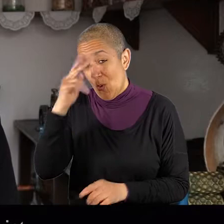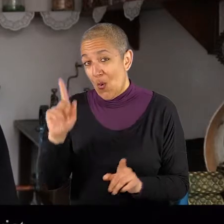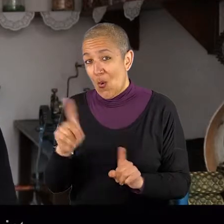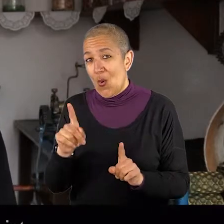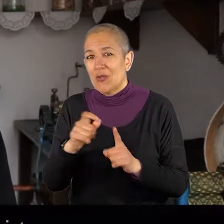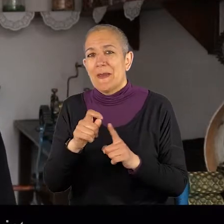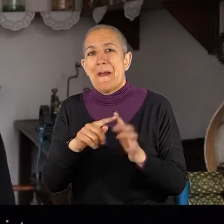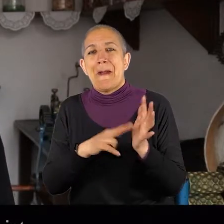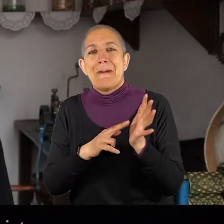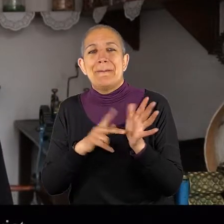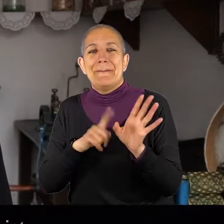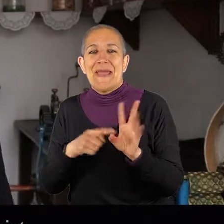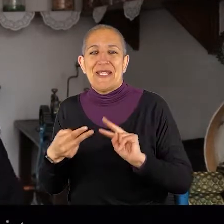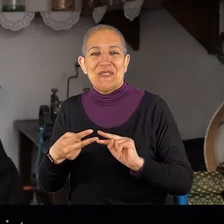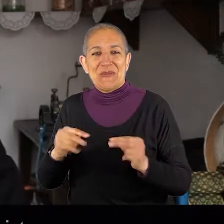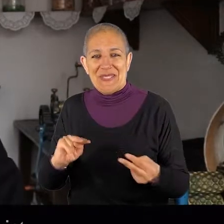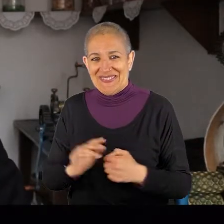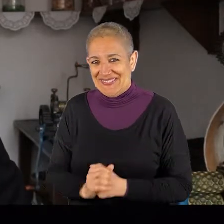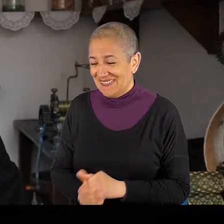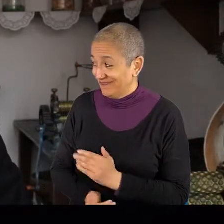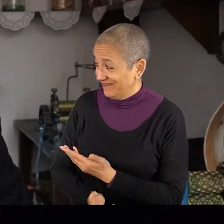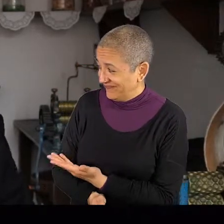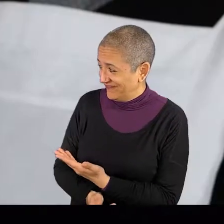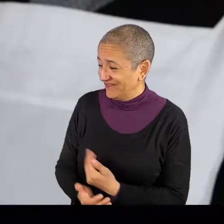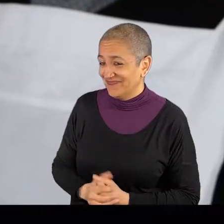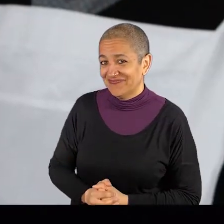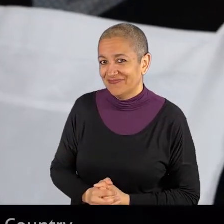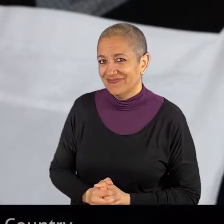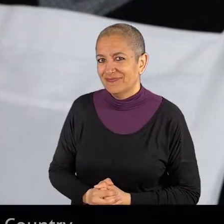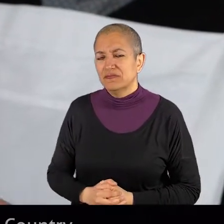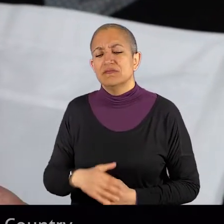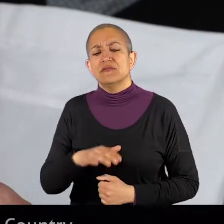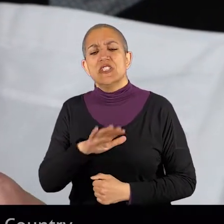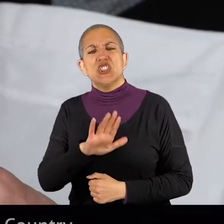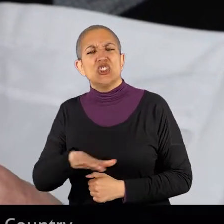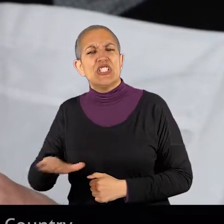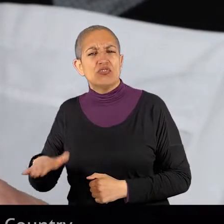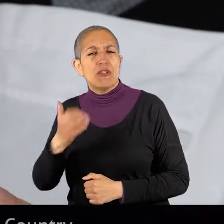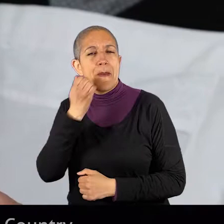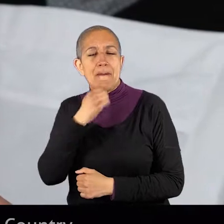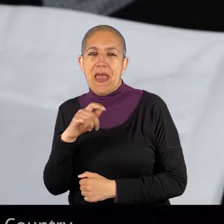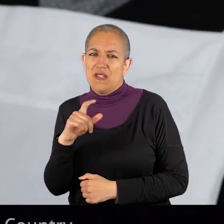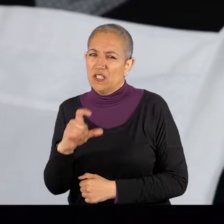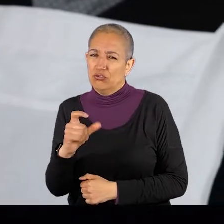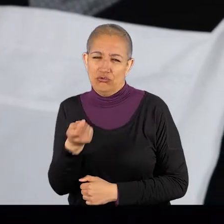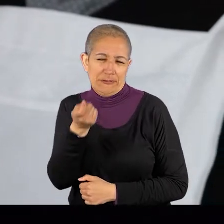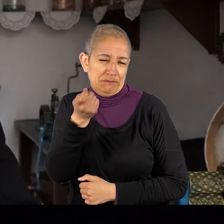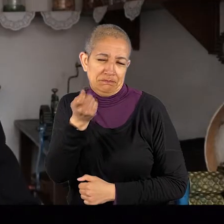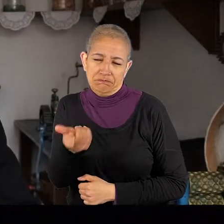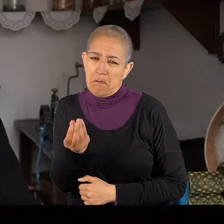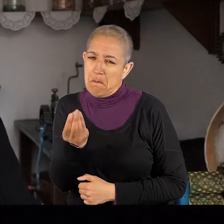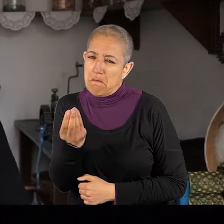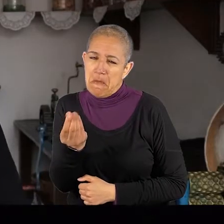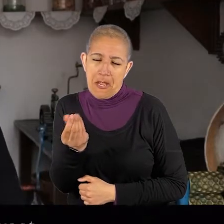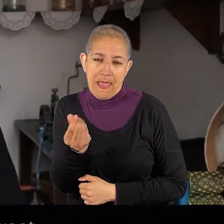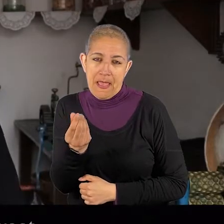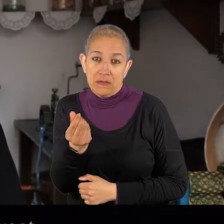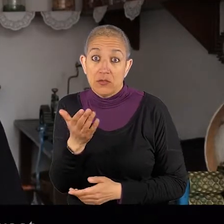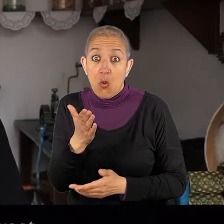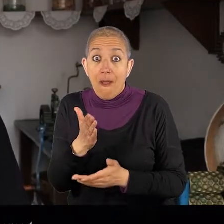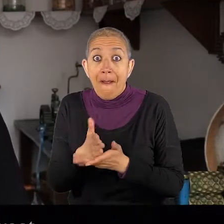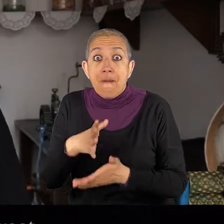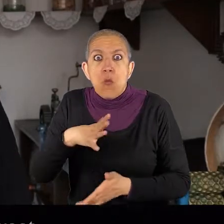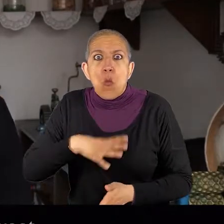was called a penny twist, and there it is. Children generally in the Black Country didn't have much money, so when